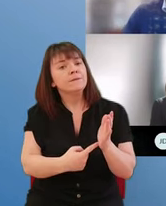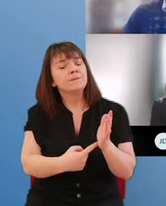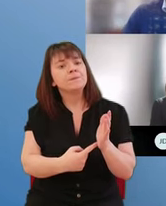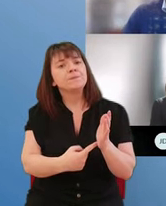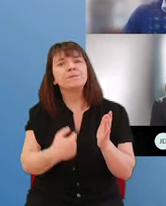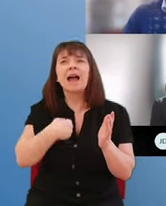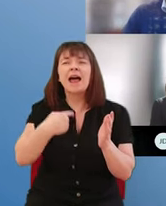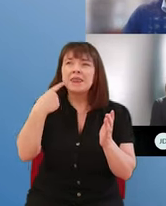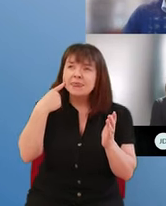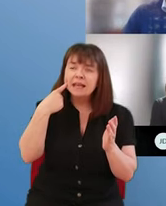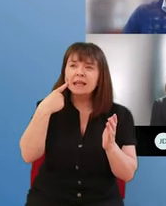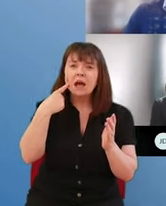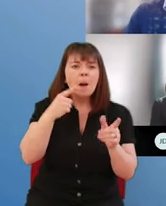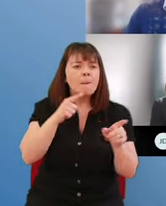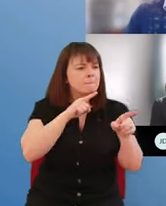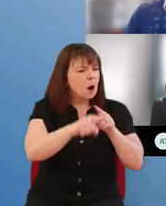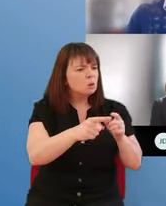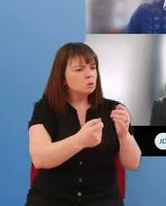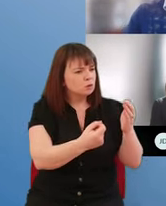me.